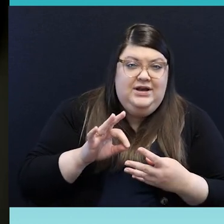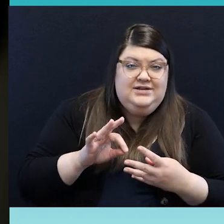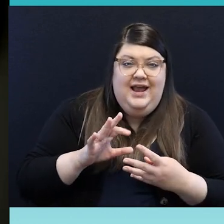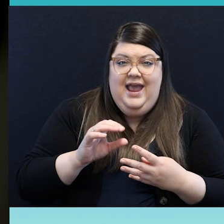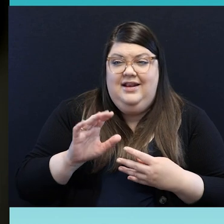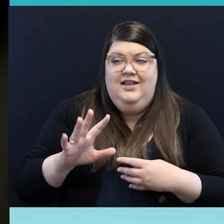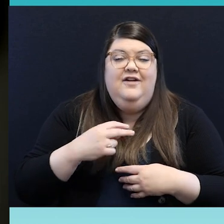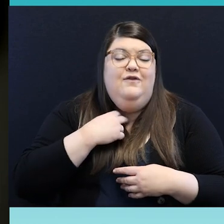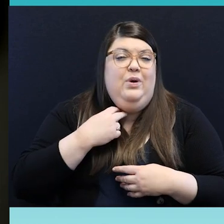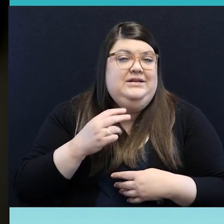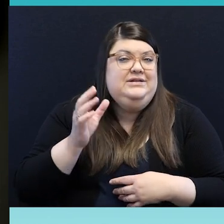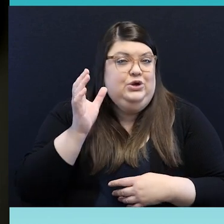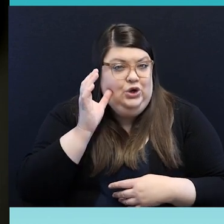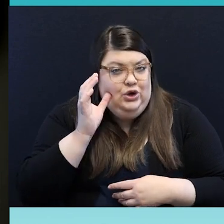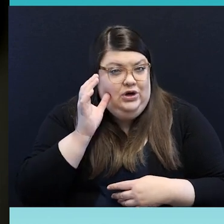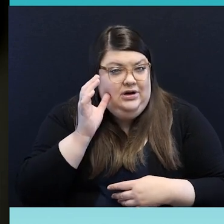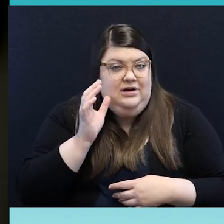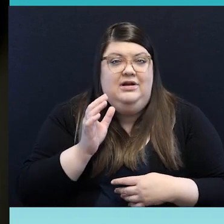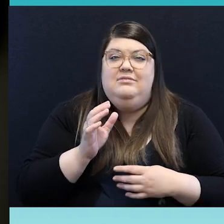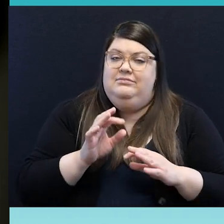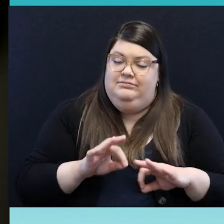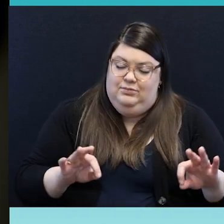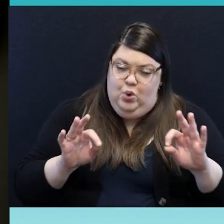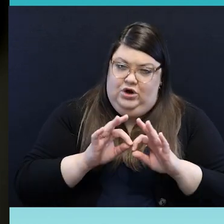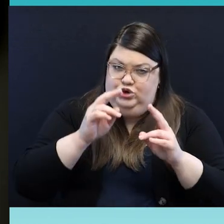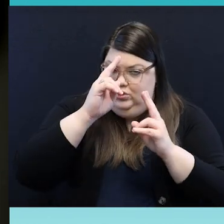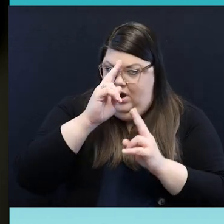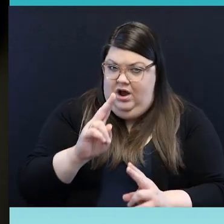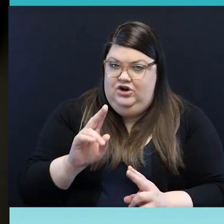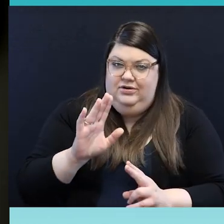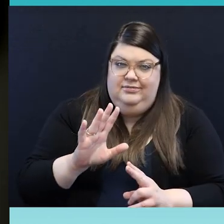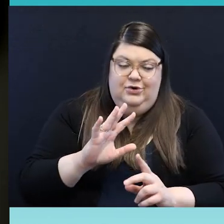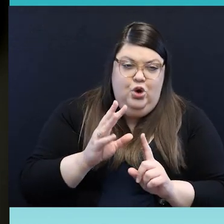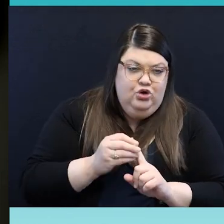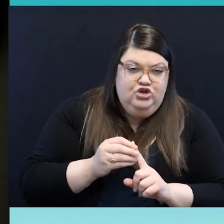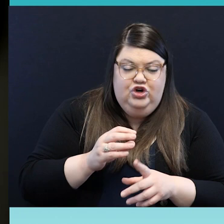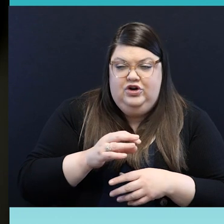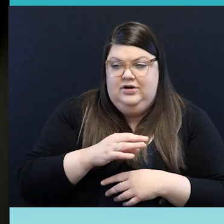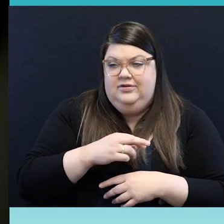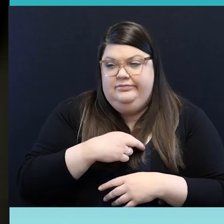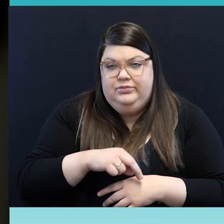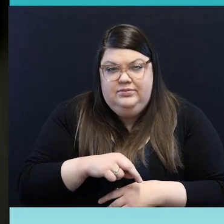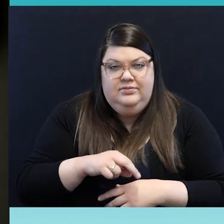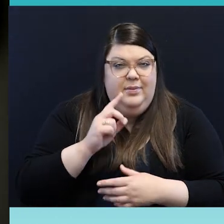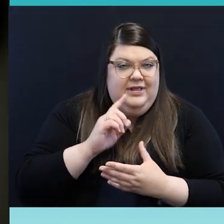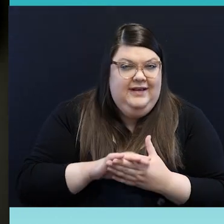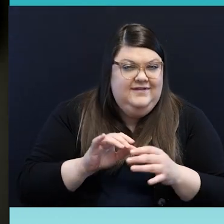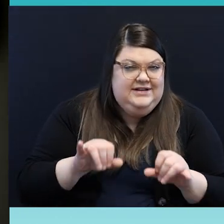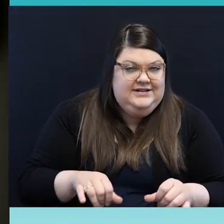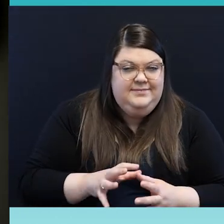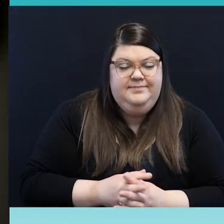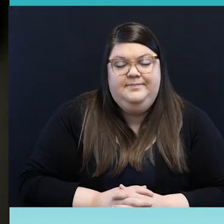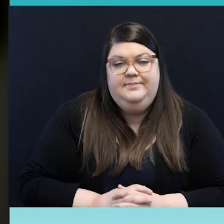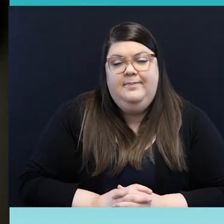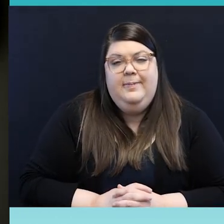that is so key to honor culture and faith and belief systems. My